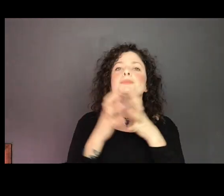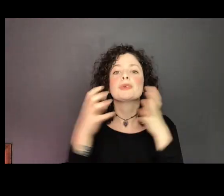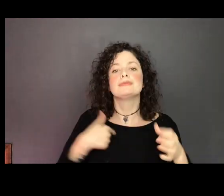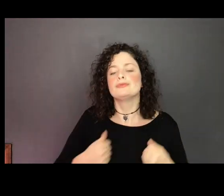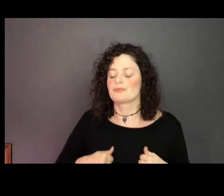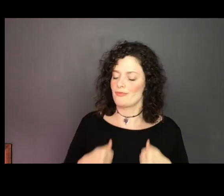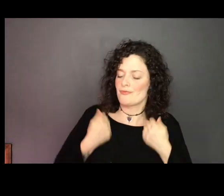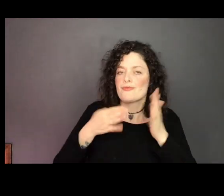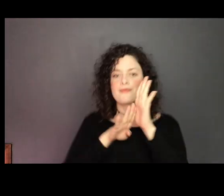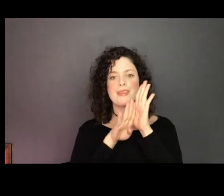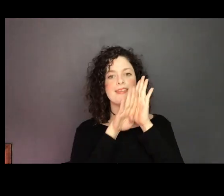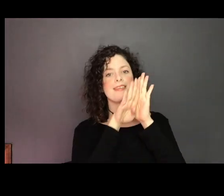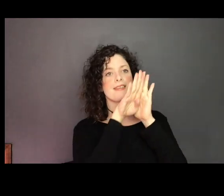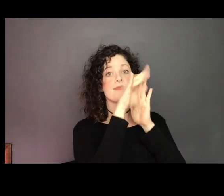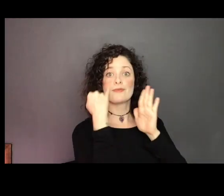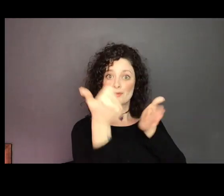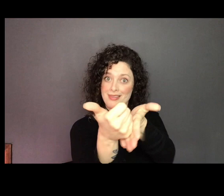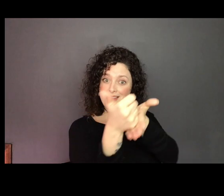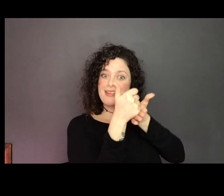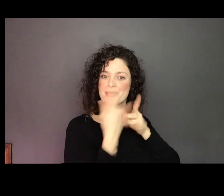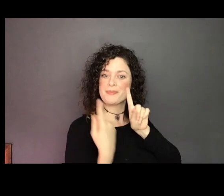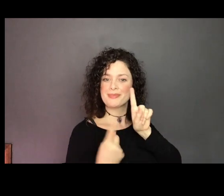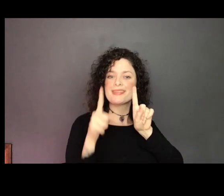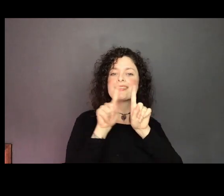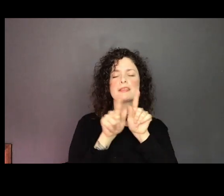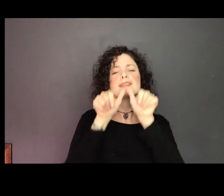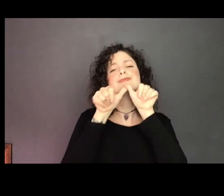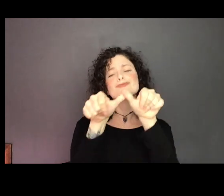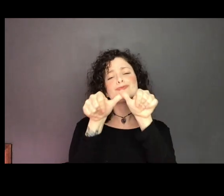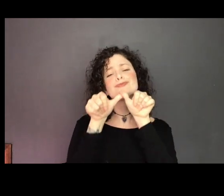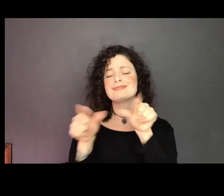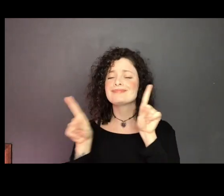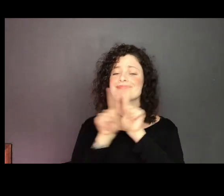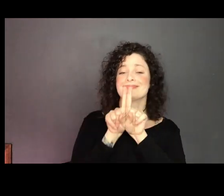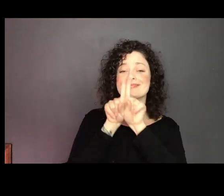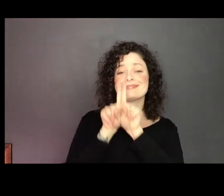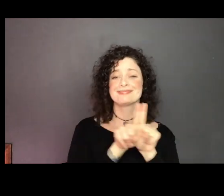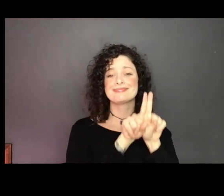I can to thrive if you help me survive as long as we're